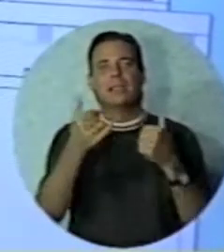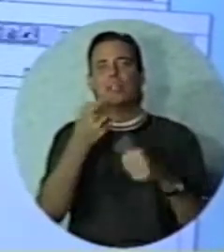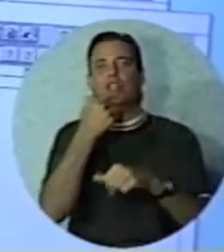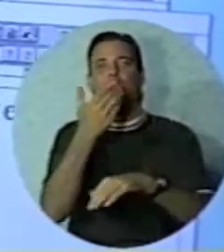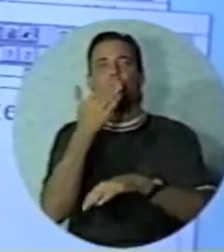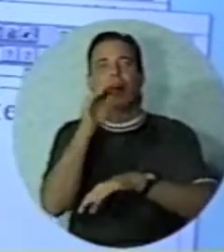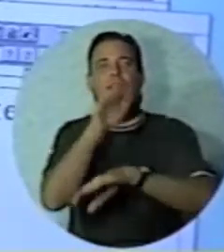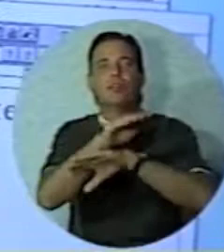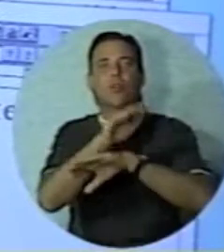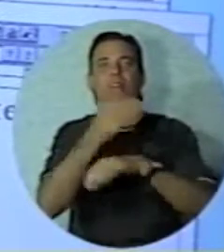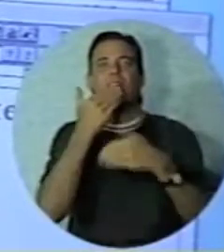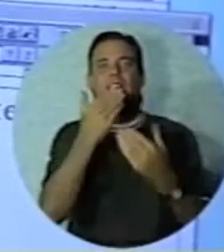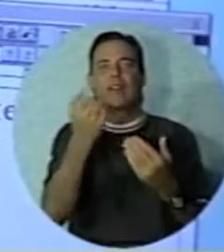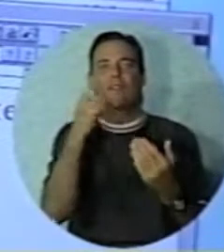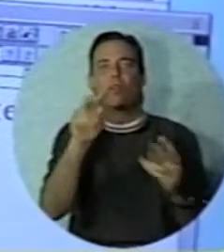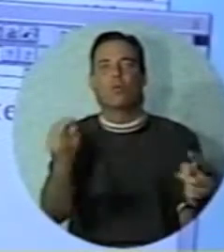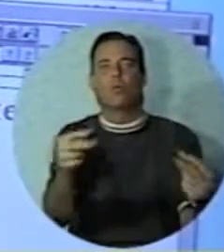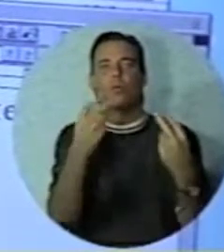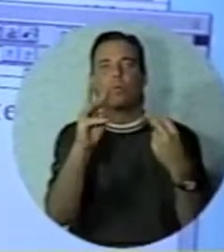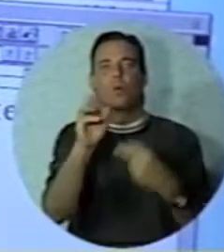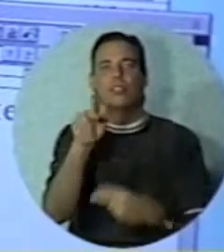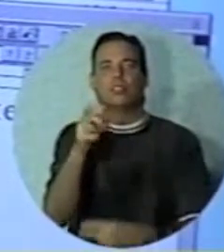you for watching.